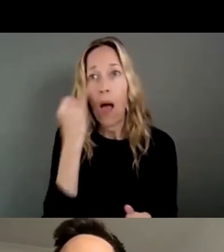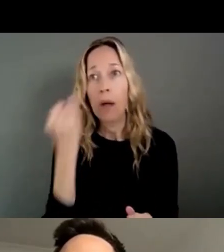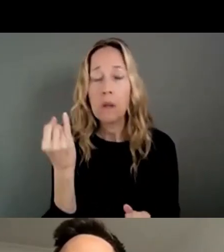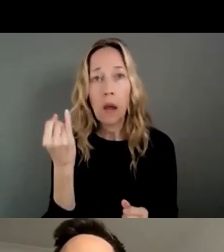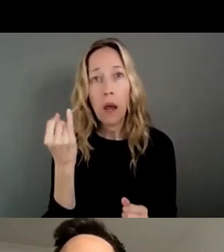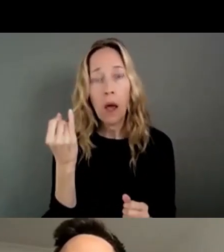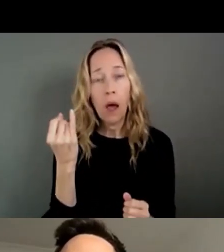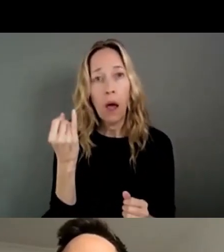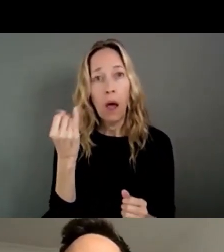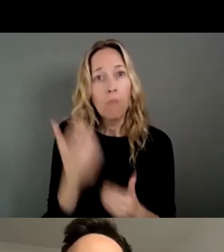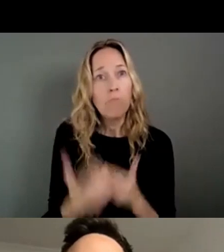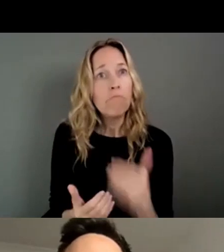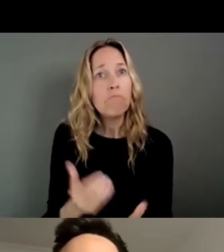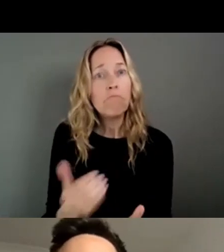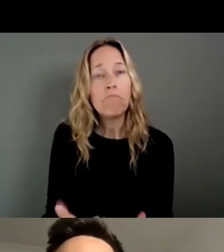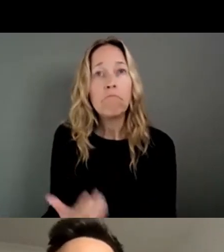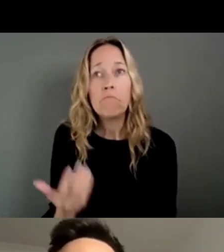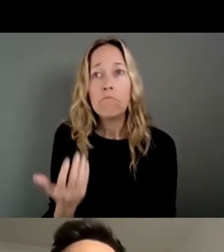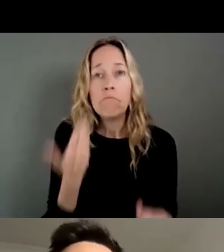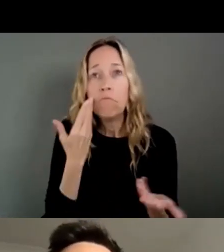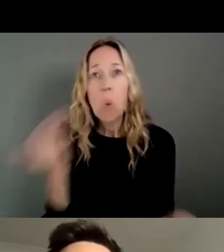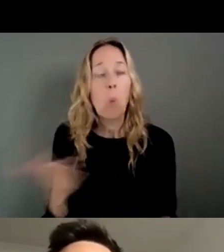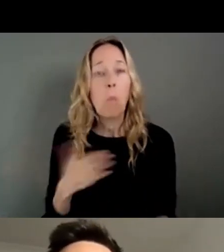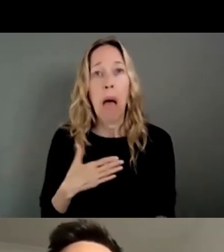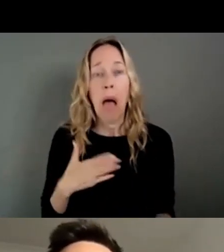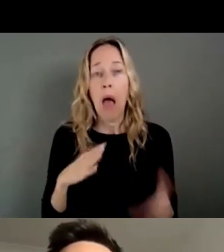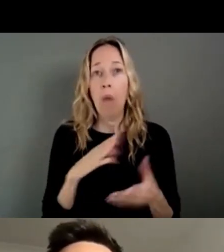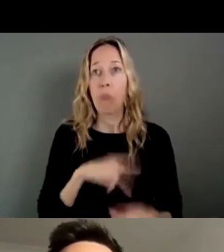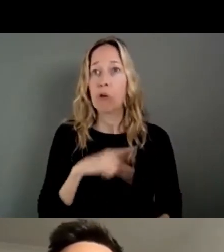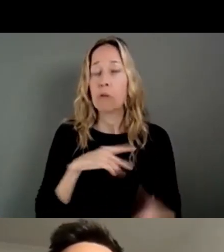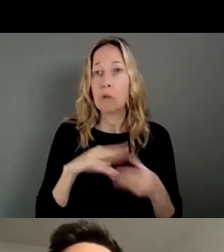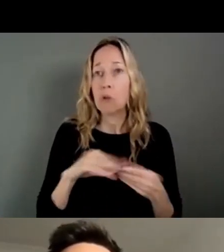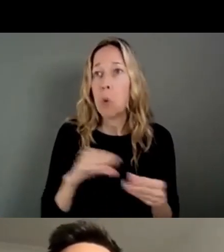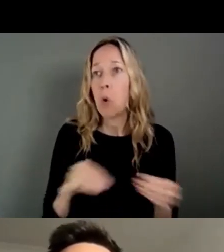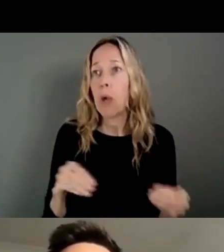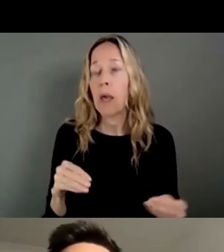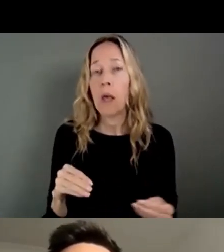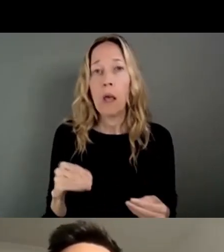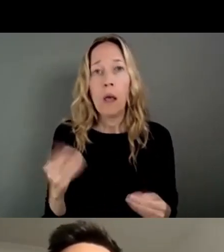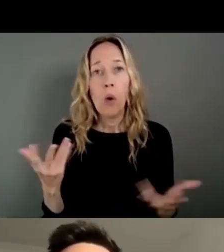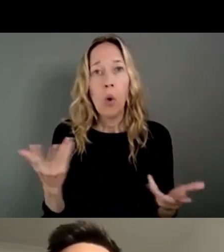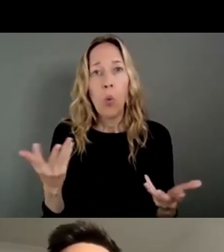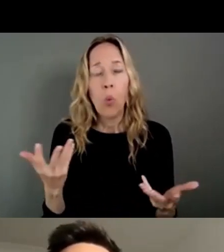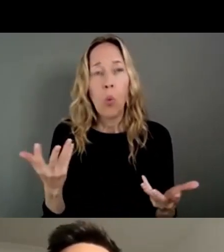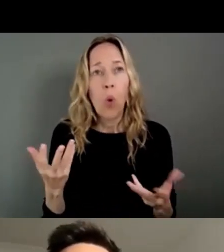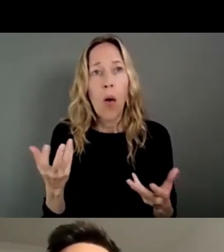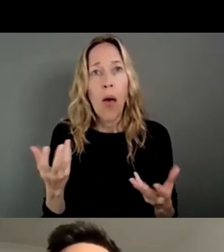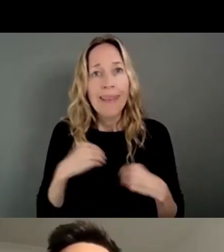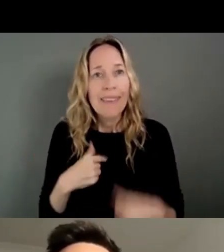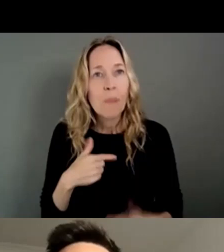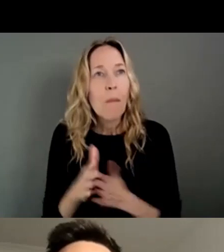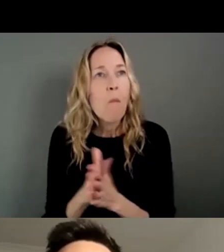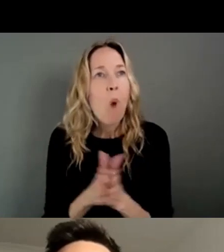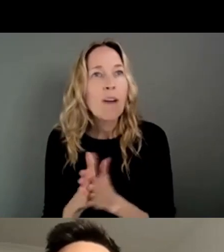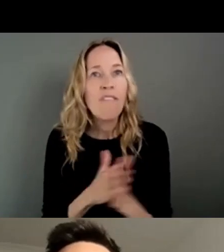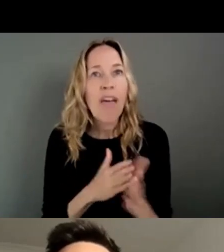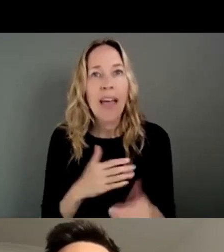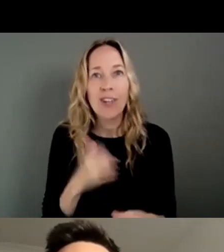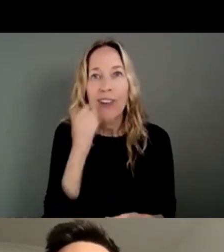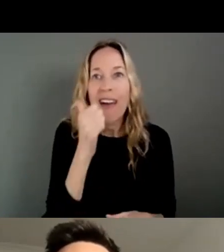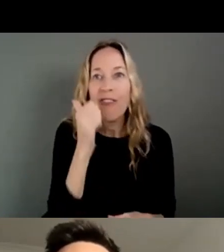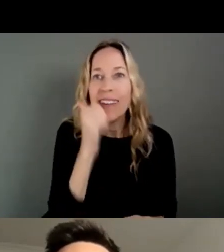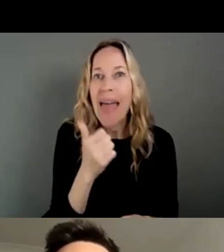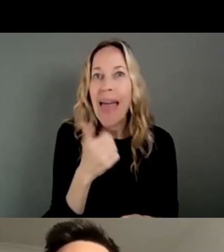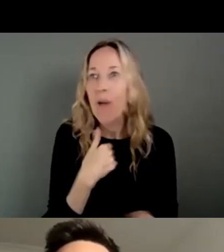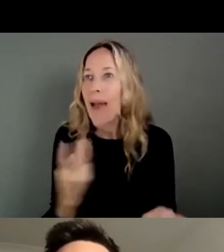your story. What is it that makes you get up in the morning? What wakes you up out of the bed saying, I gotta do this if I don't do anything